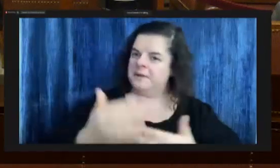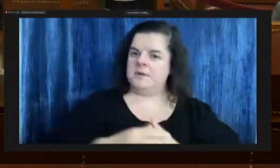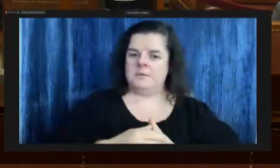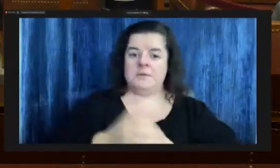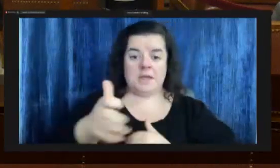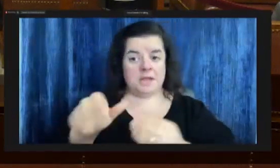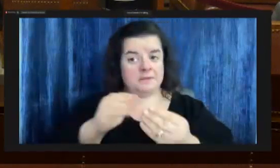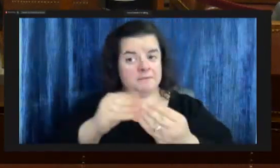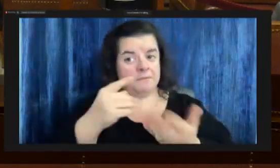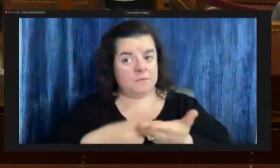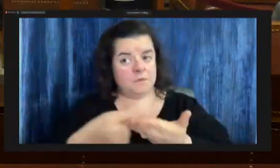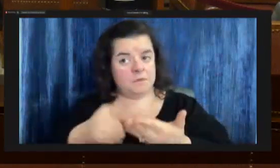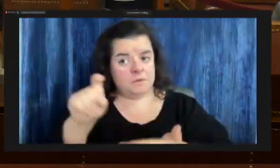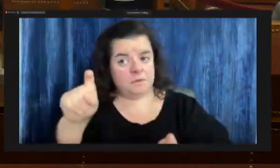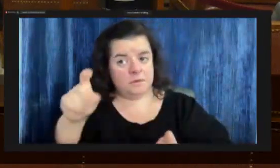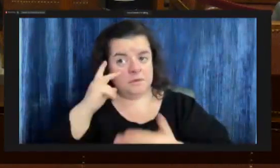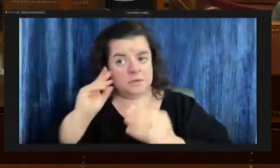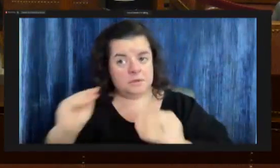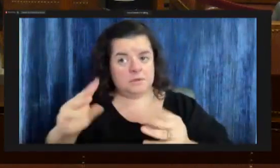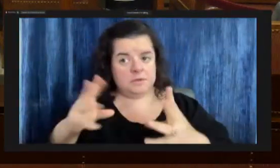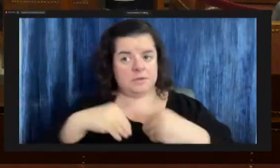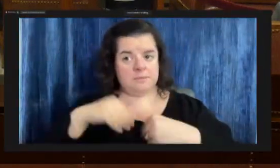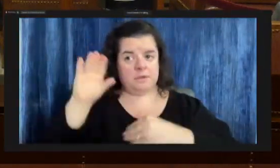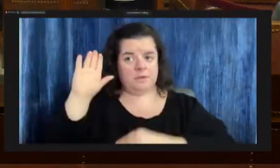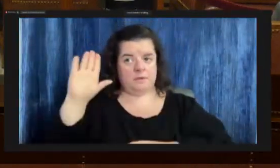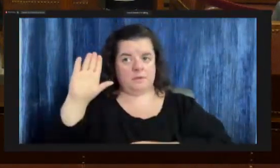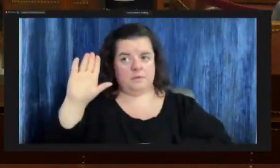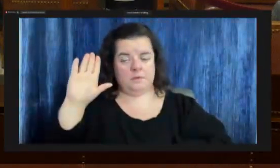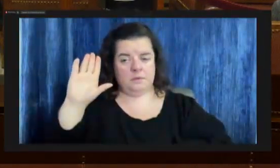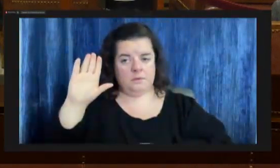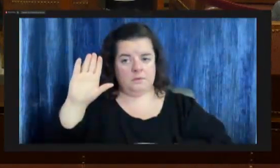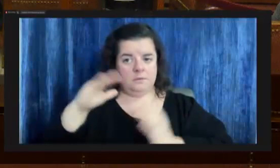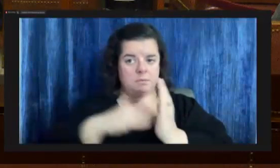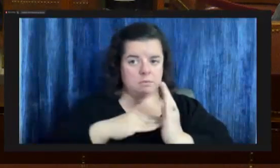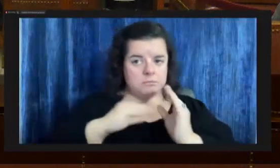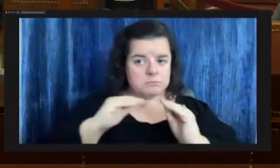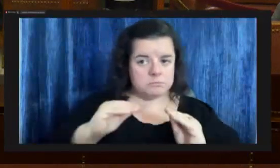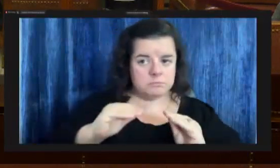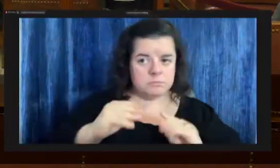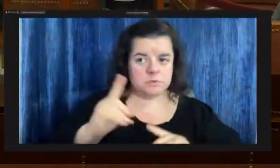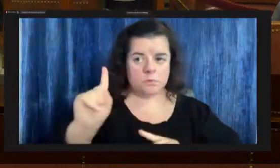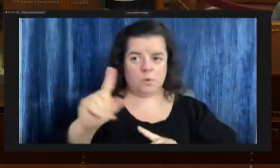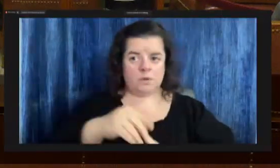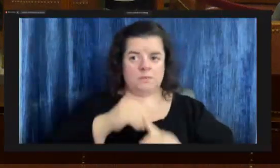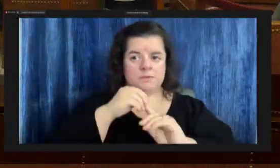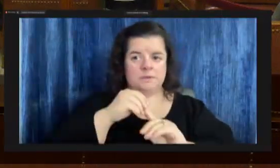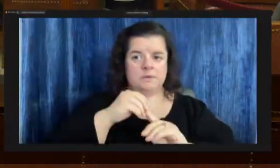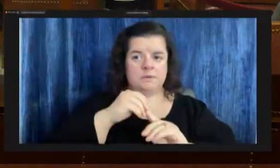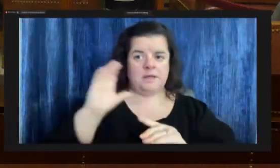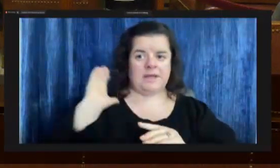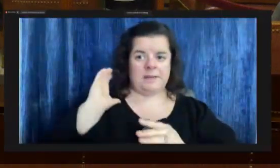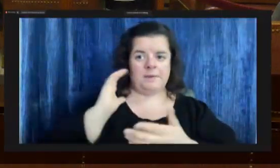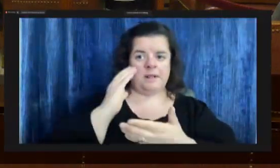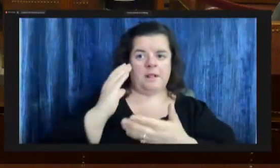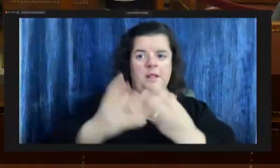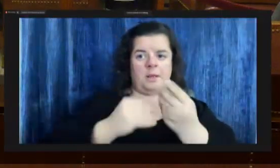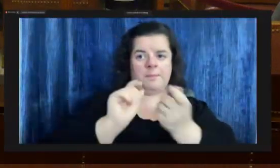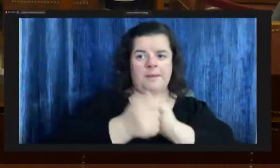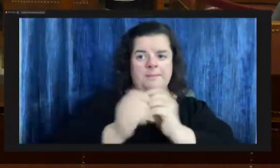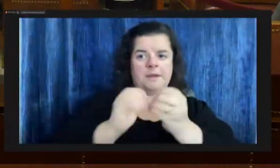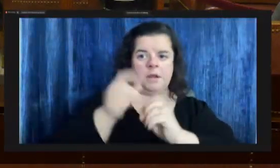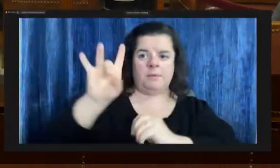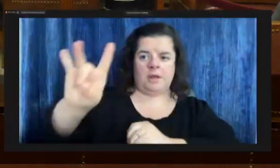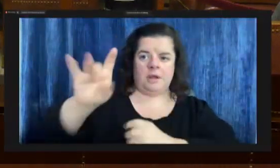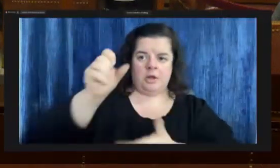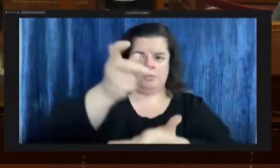discussion? Seeing none, all those in favor say aye. Aye. Aye. Any opposed? One abstention. Capital amendment number eight has been approved.